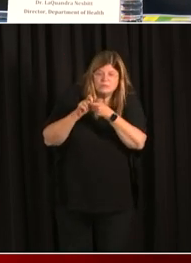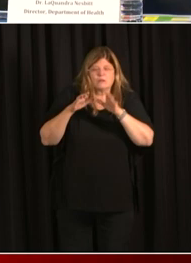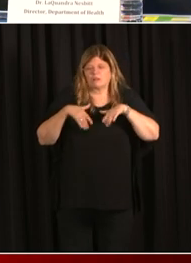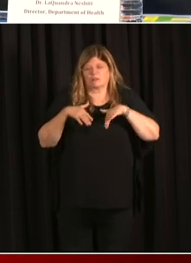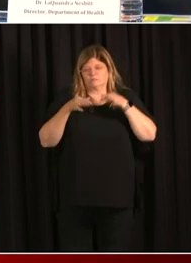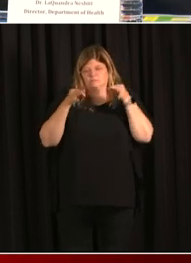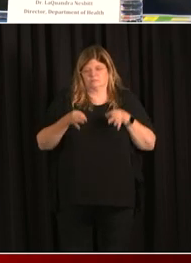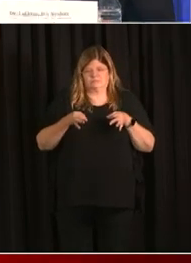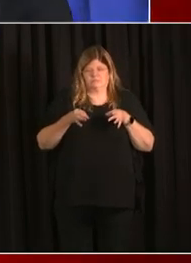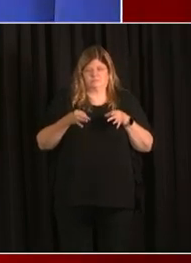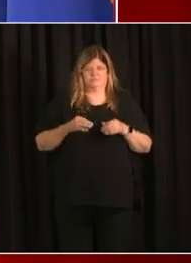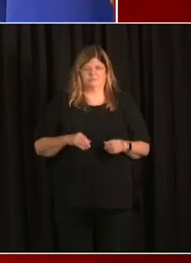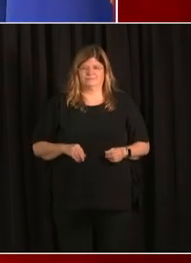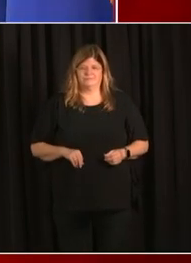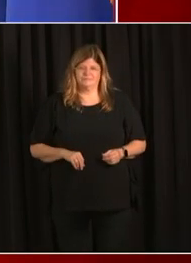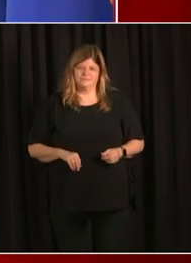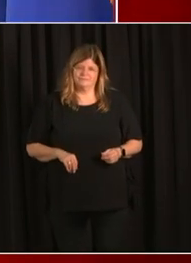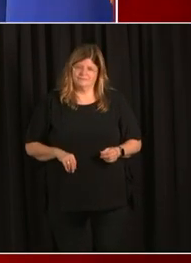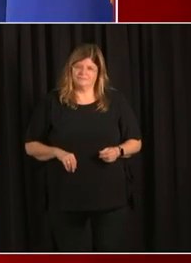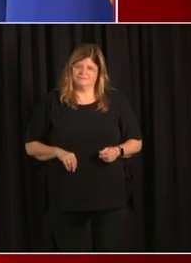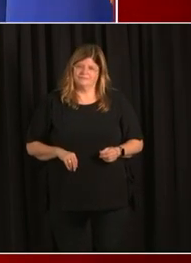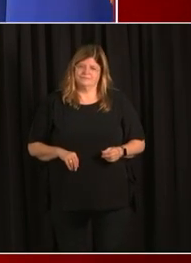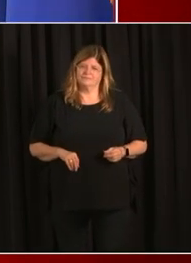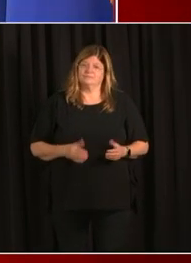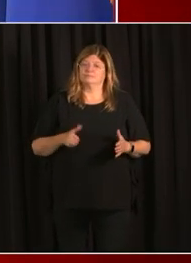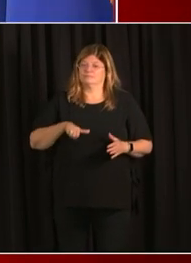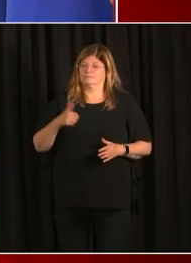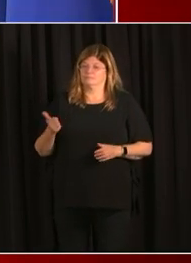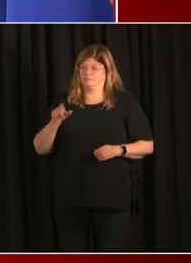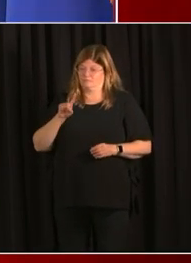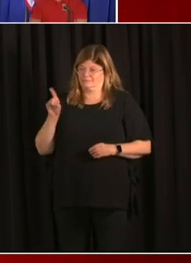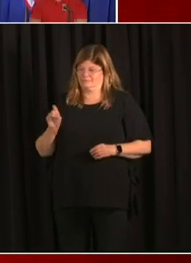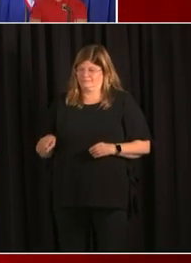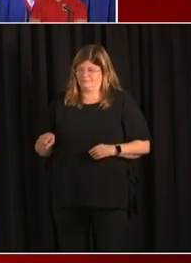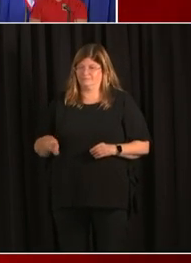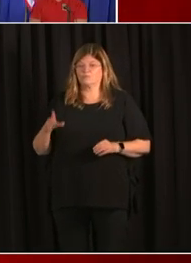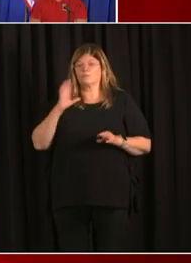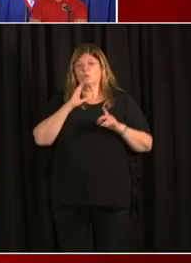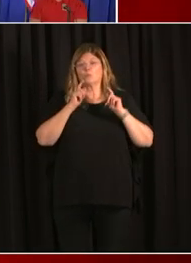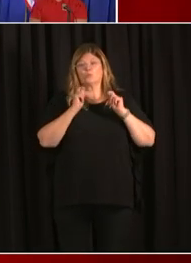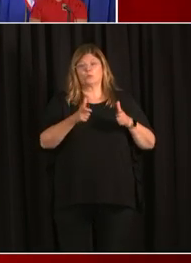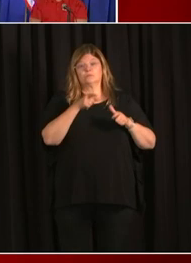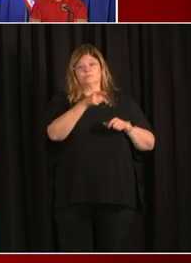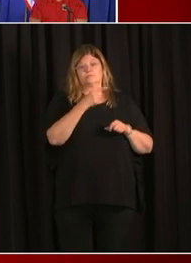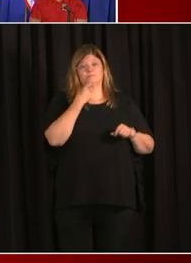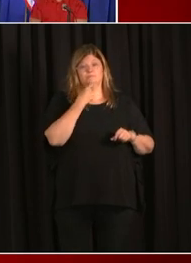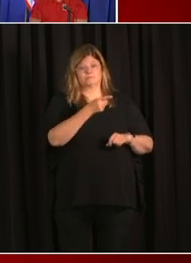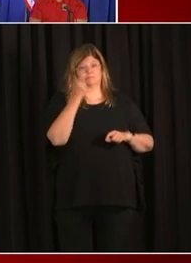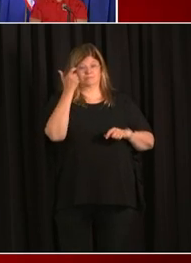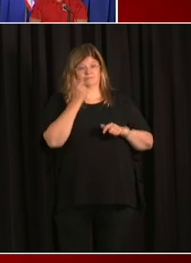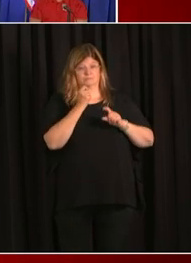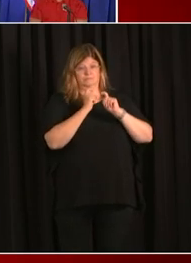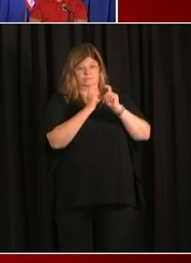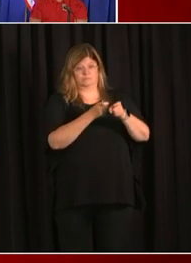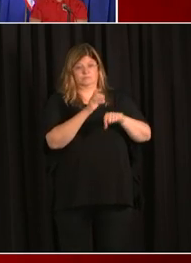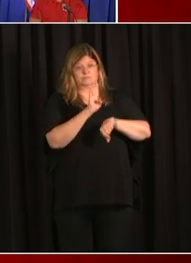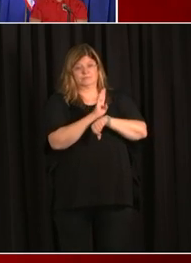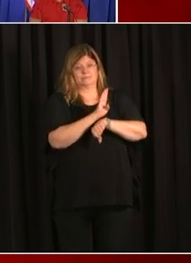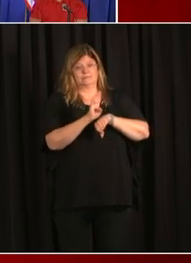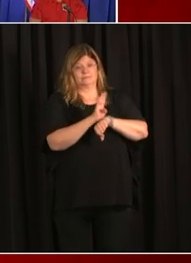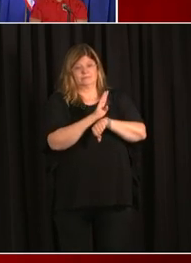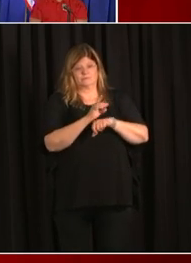Yes, sir. Mayor Bowser, real quick, I know you mentioned the grants that are being given to businesses. Realistically,